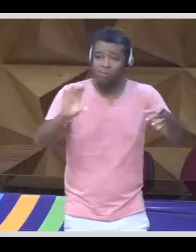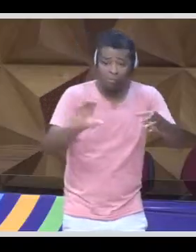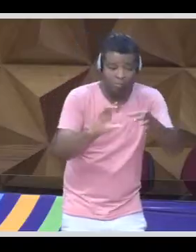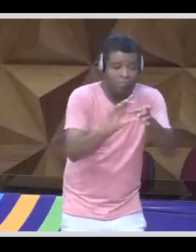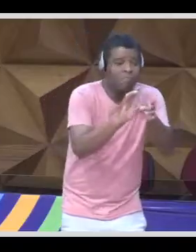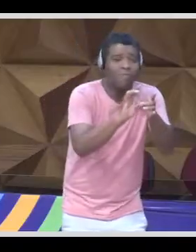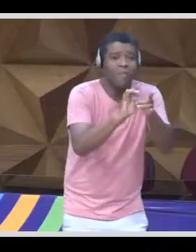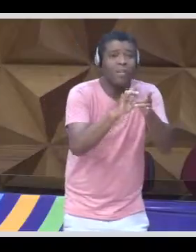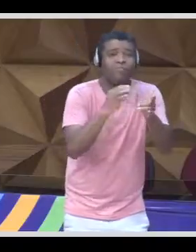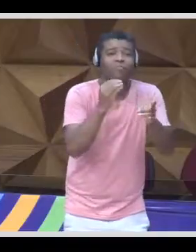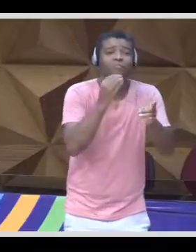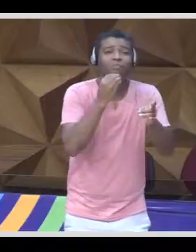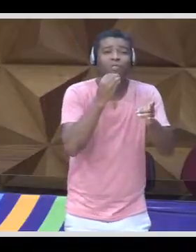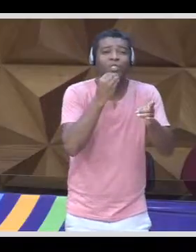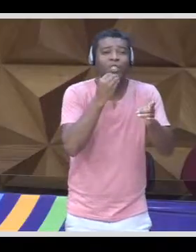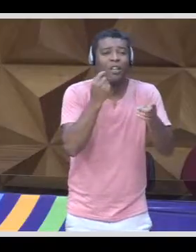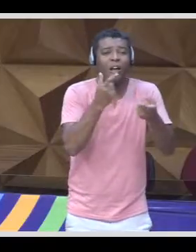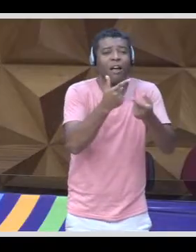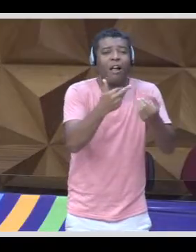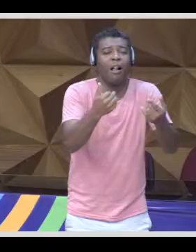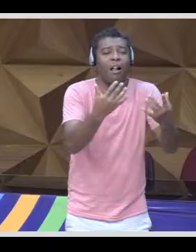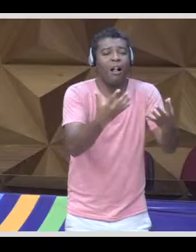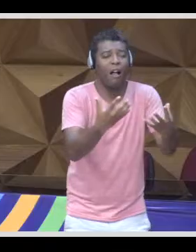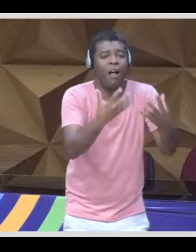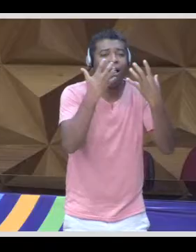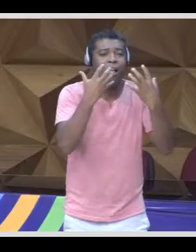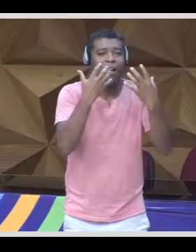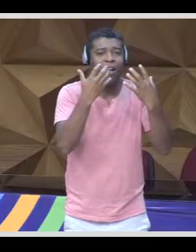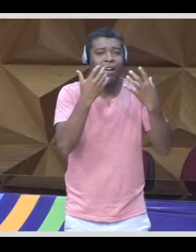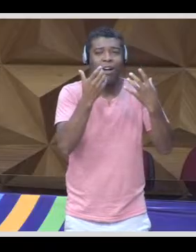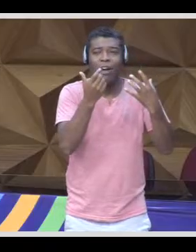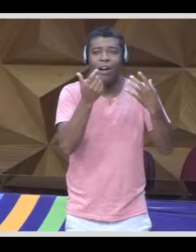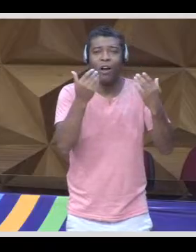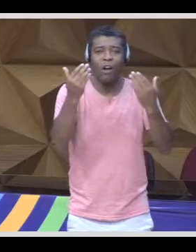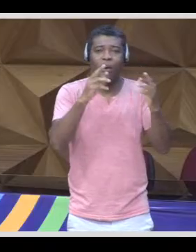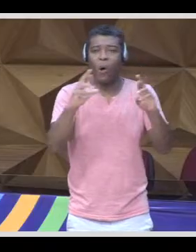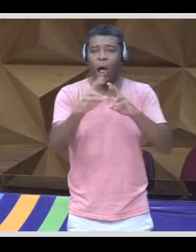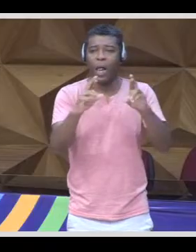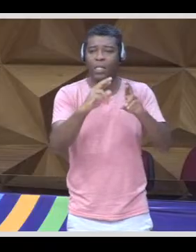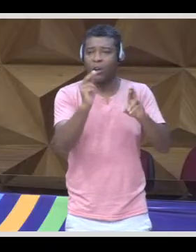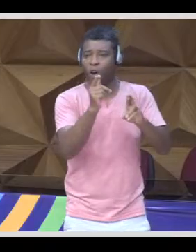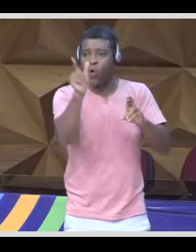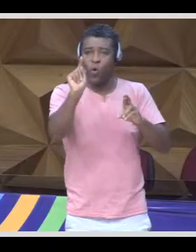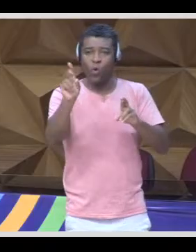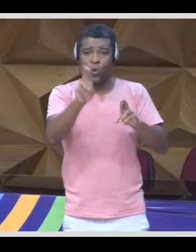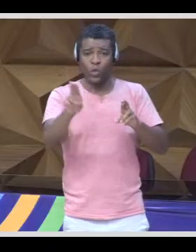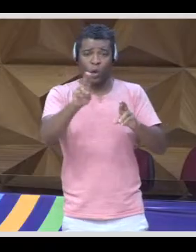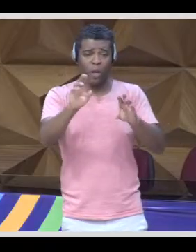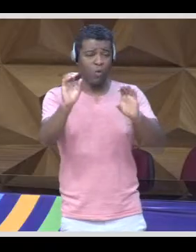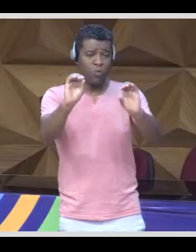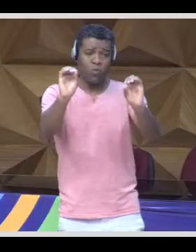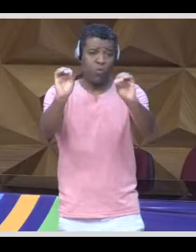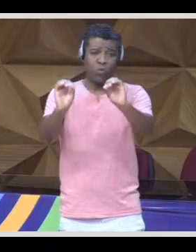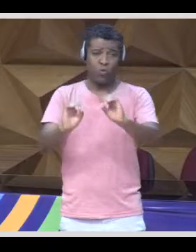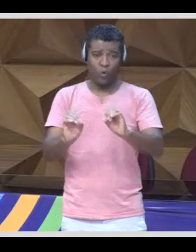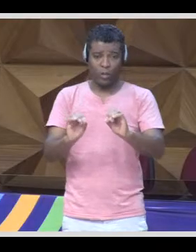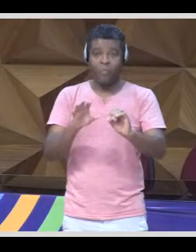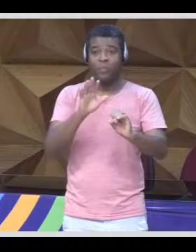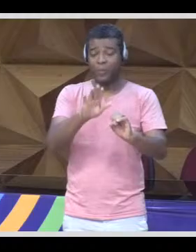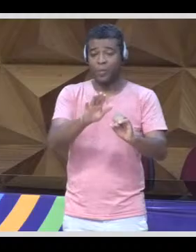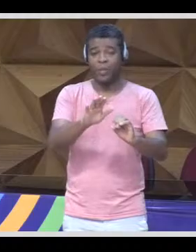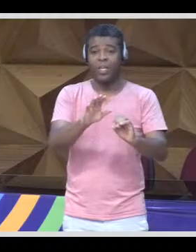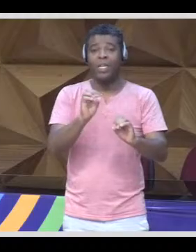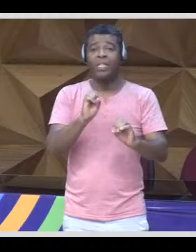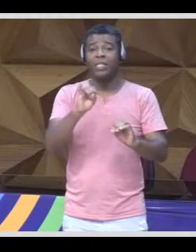large. Any edge that deviates from this assumption, so it's a hypothesis test here,